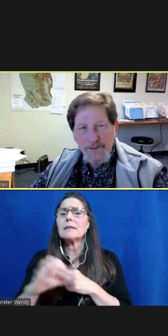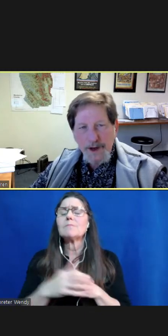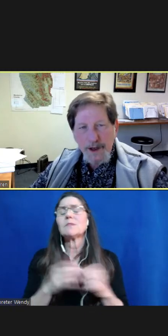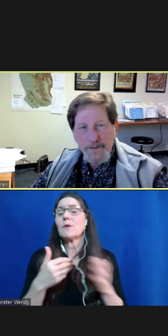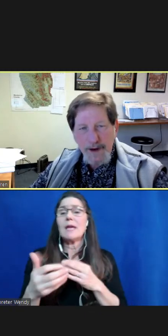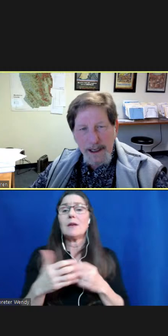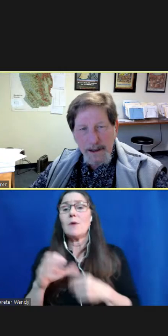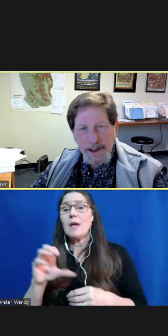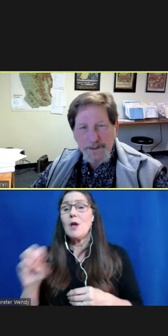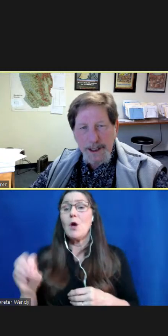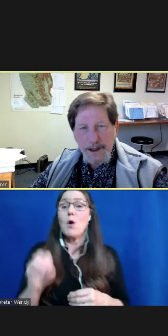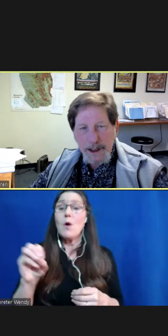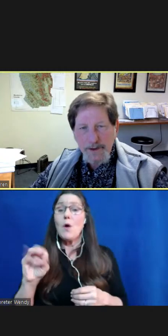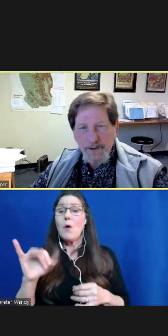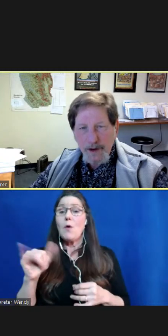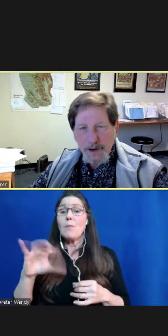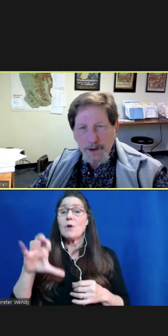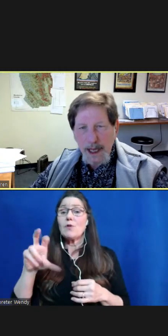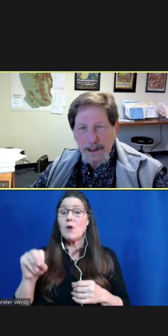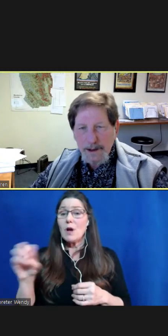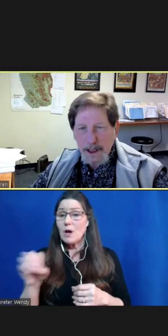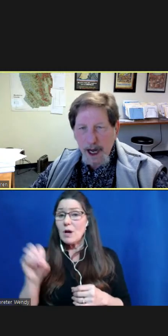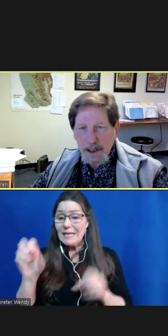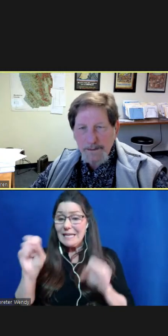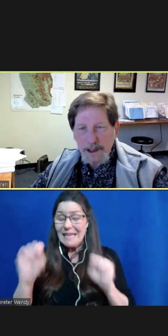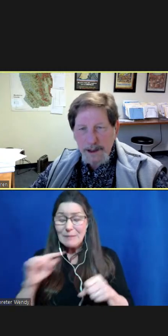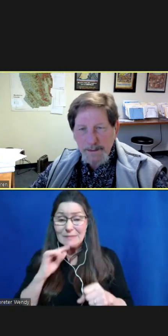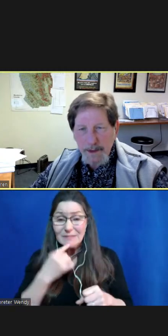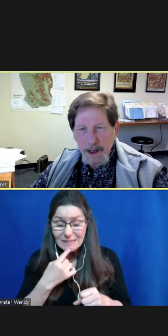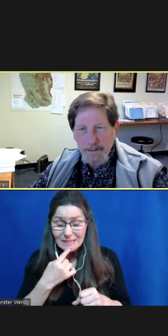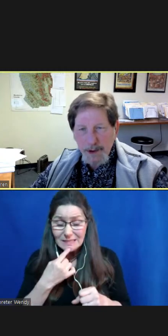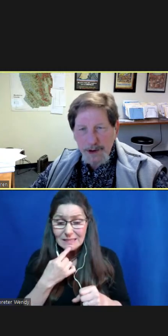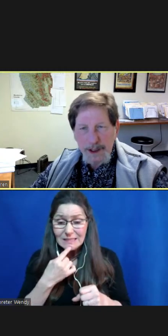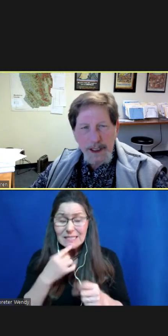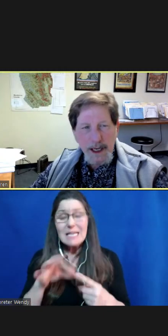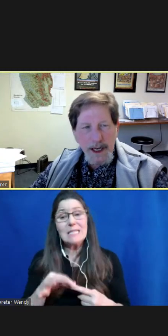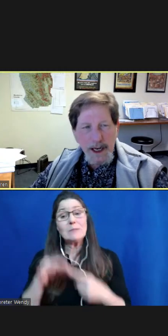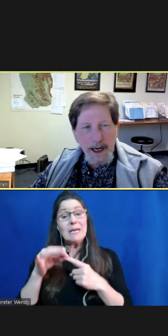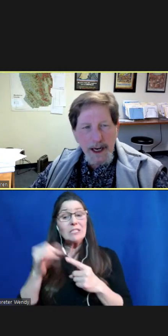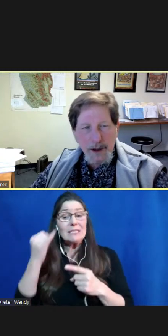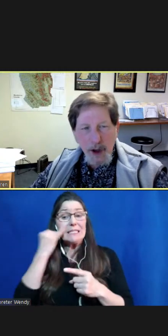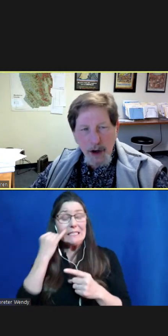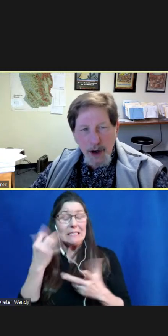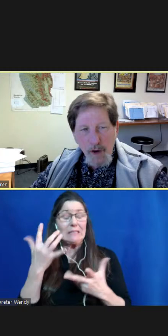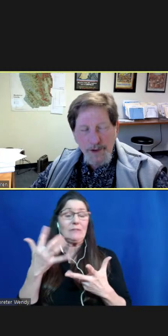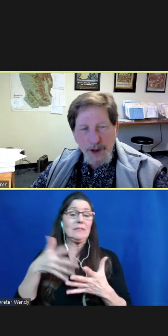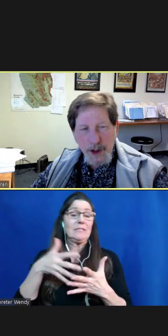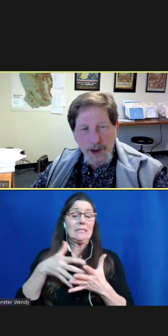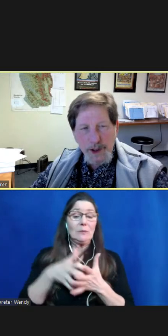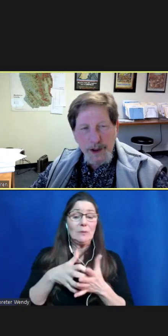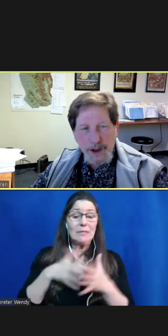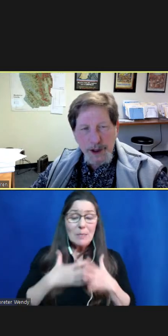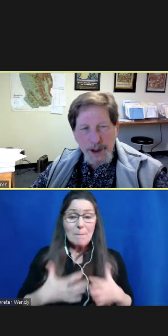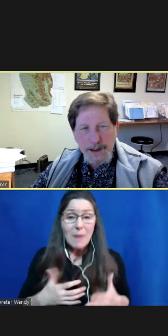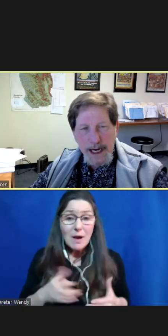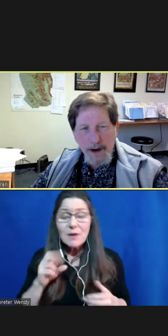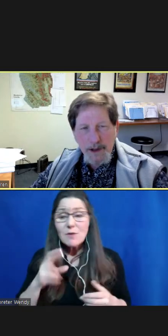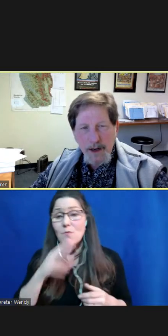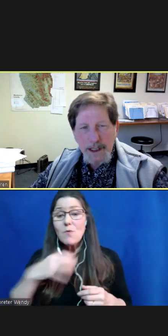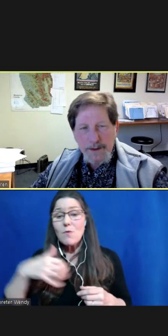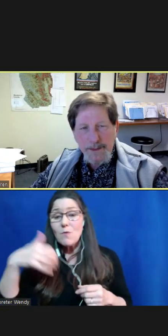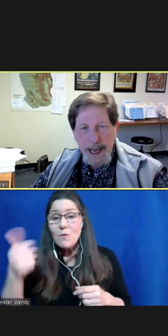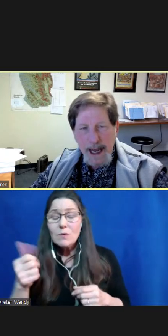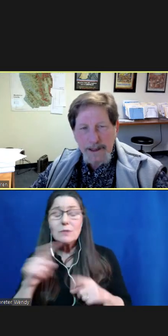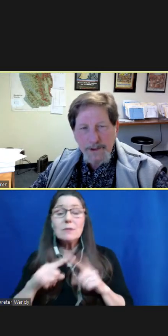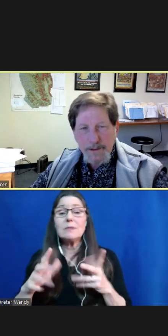be severe and fatal, especially in the vulnerable and in the non-completely boosted. Long COVID is also a concern as an